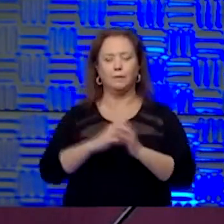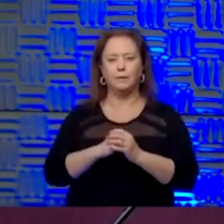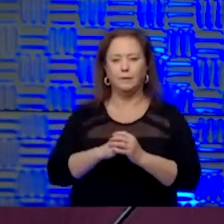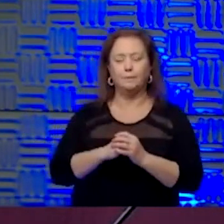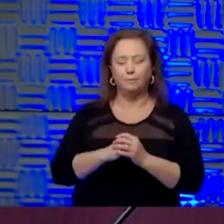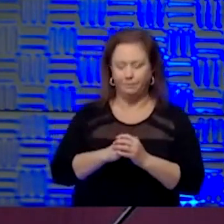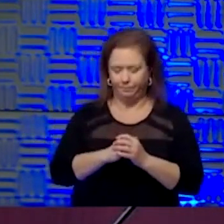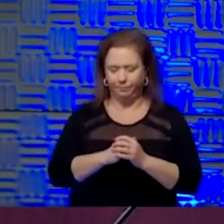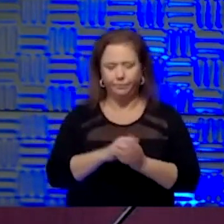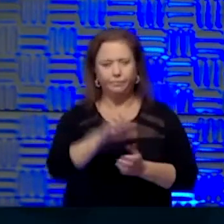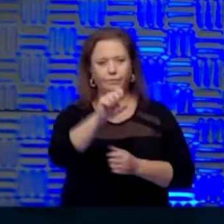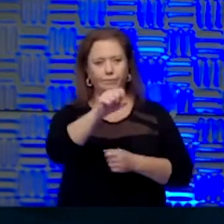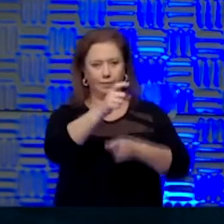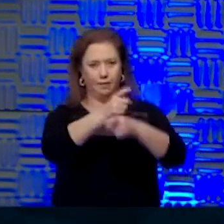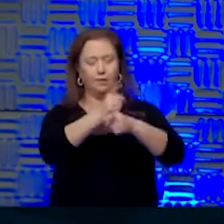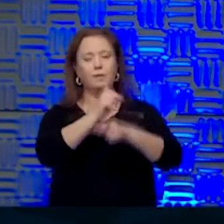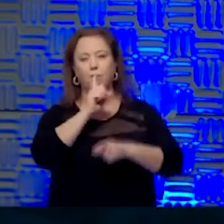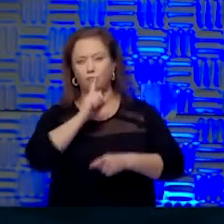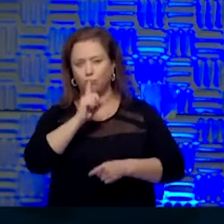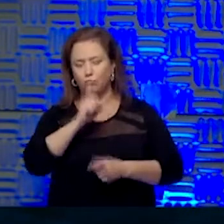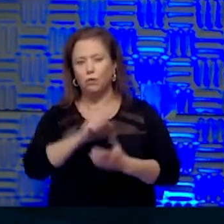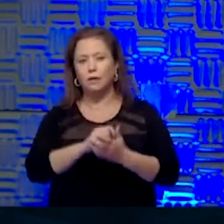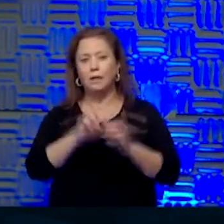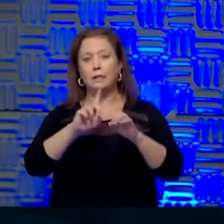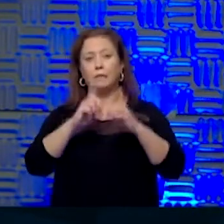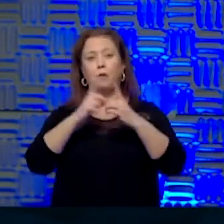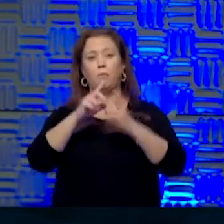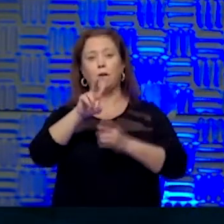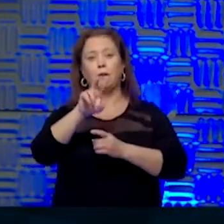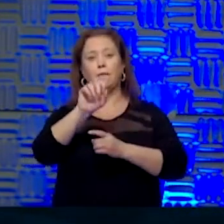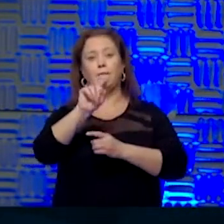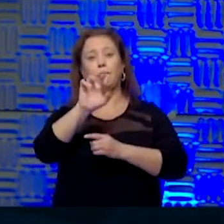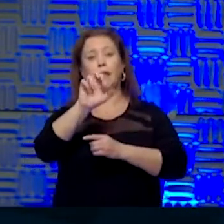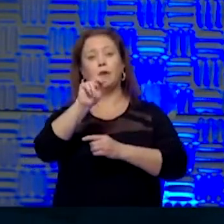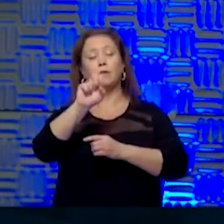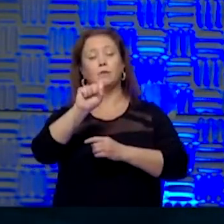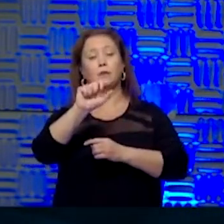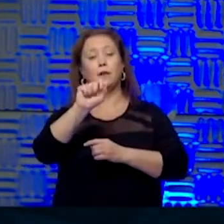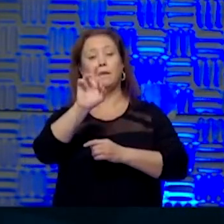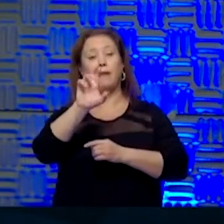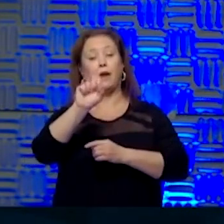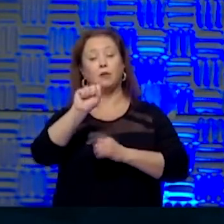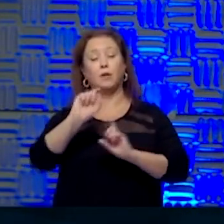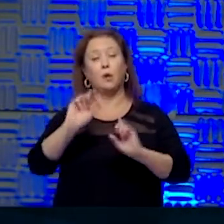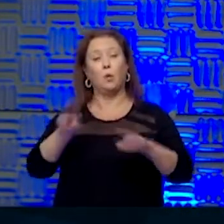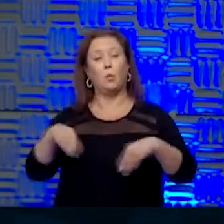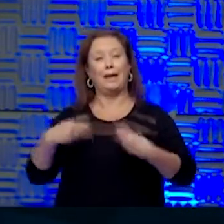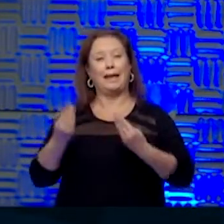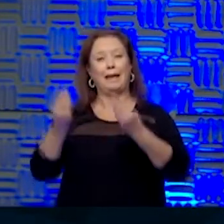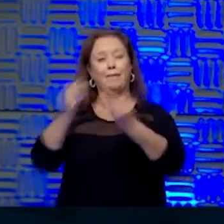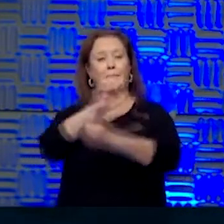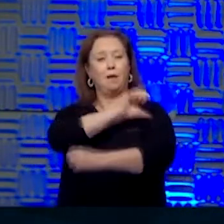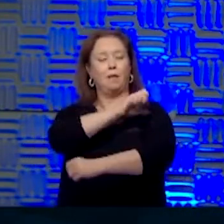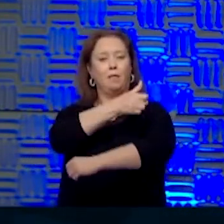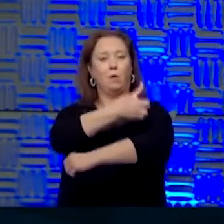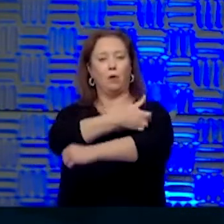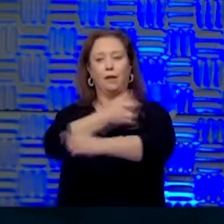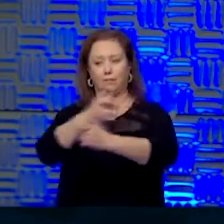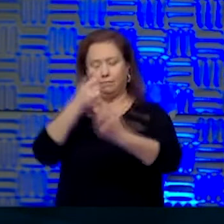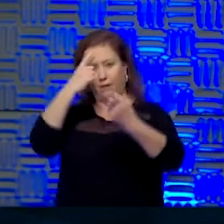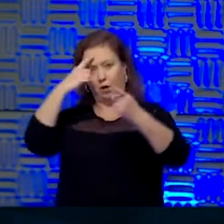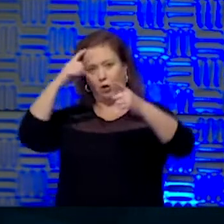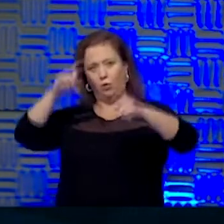That is absolutely the case. I mean, the Department of Veterans Affairs, for example, we gave them specific authority to enter into agreements